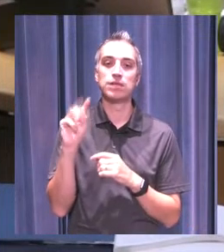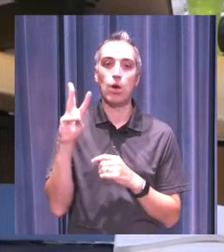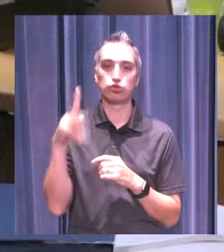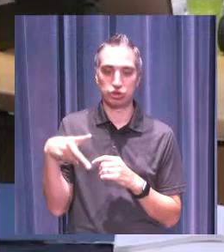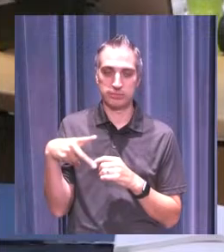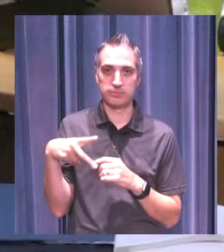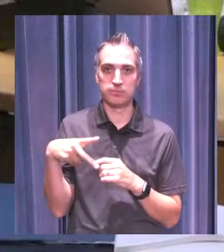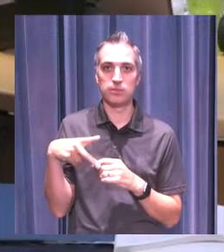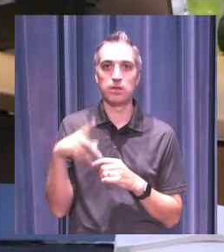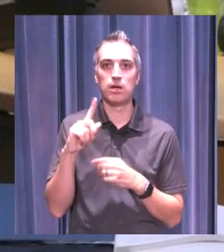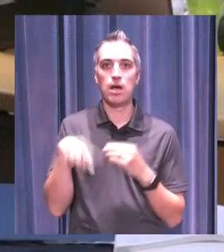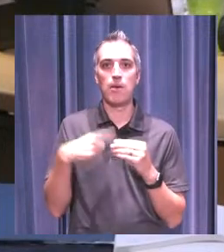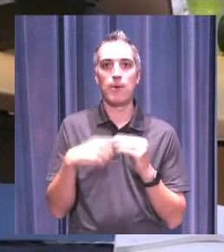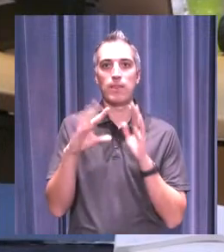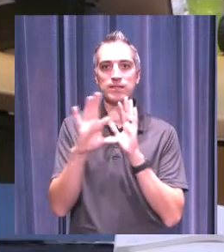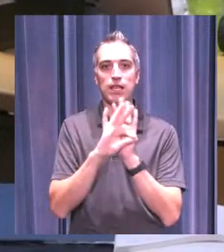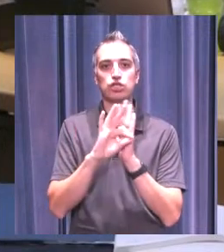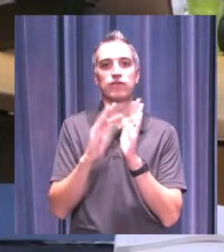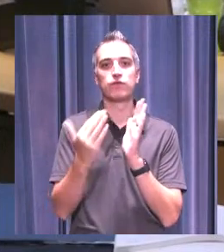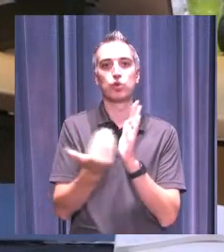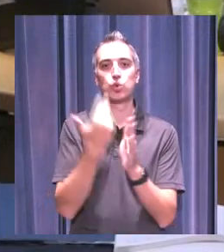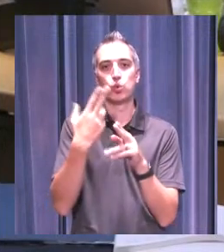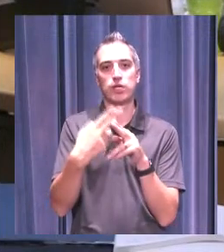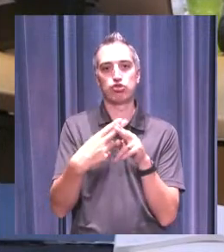selection of the new interim president.